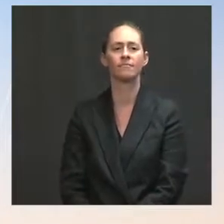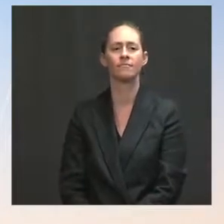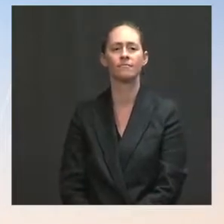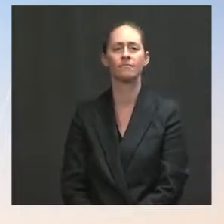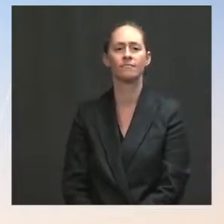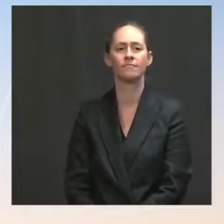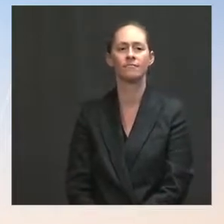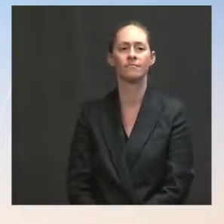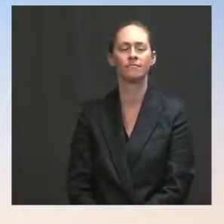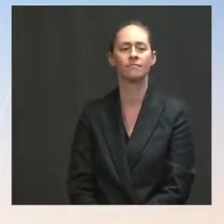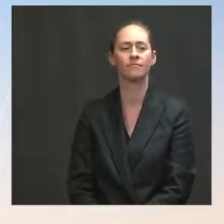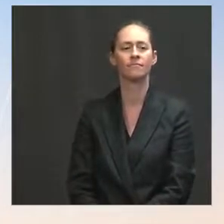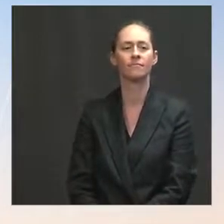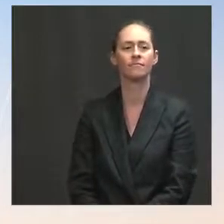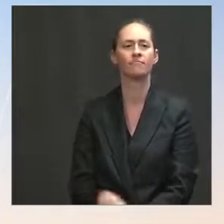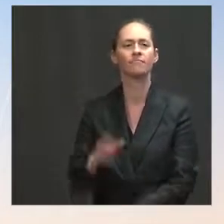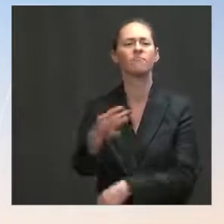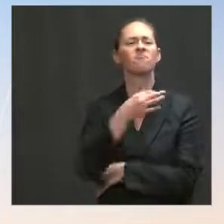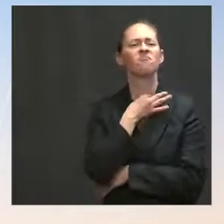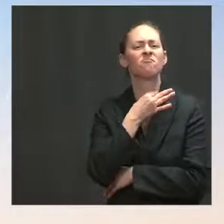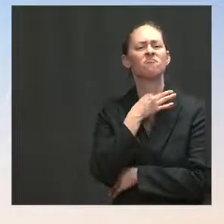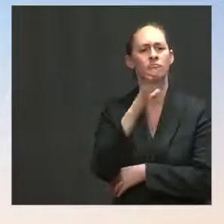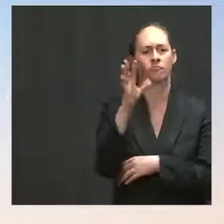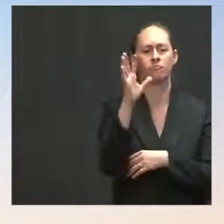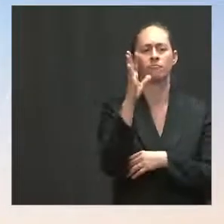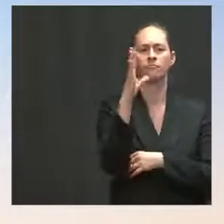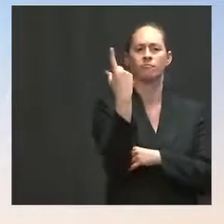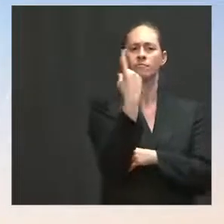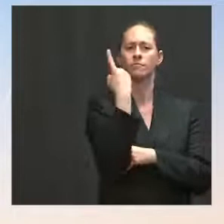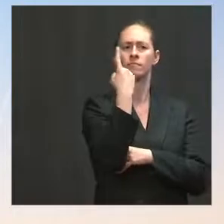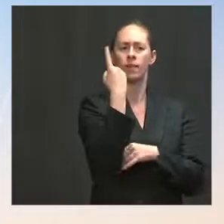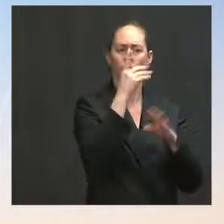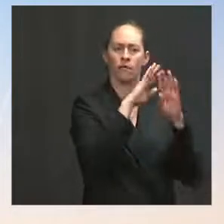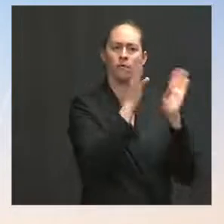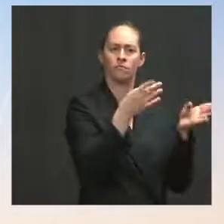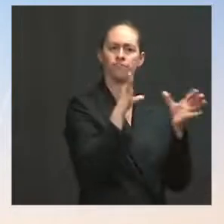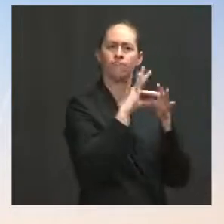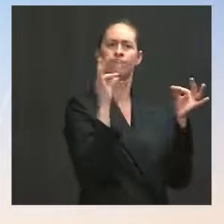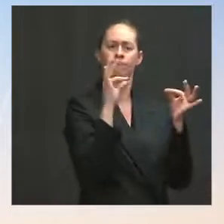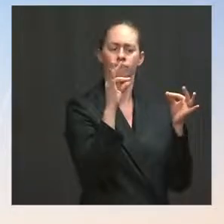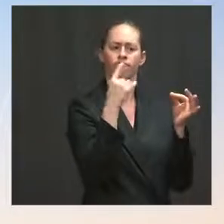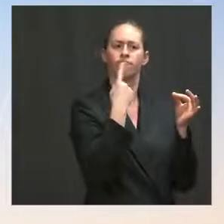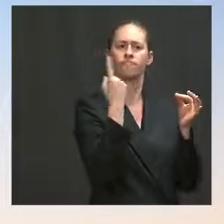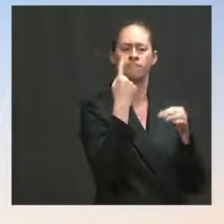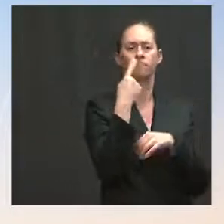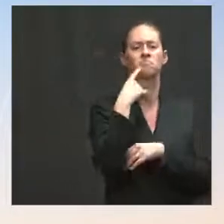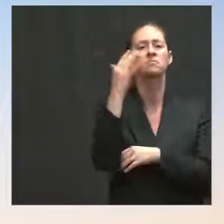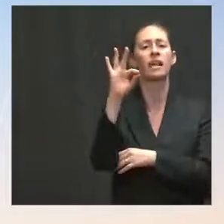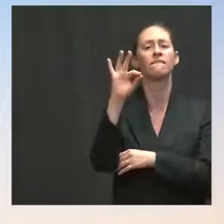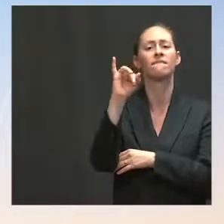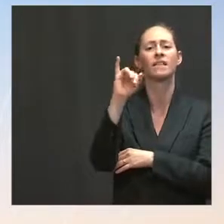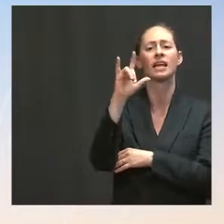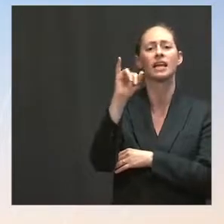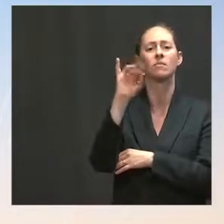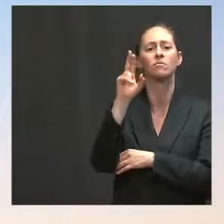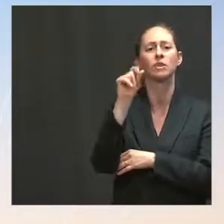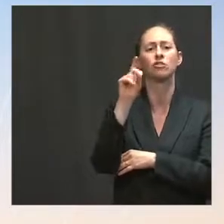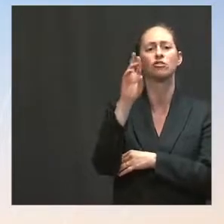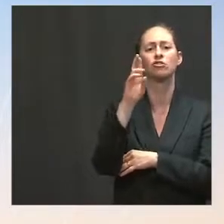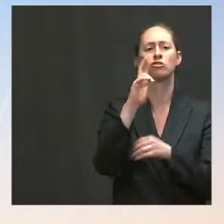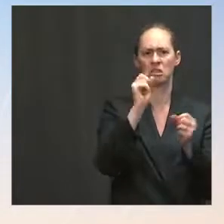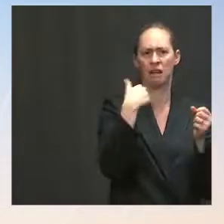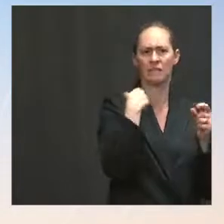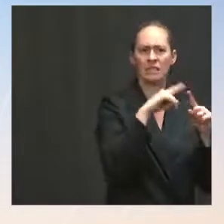called for a filibuster exemption on voting rights as a potential pathway forward for the Senate to pass